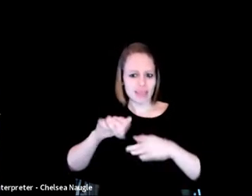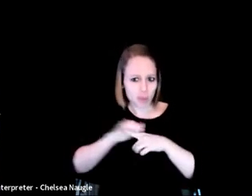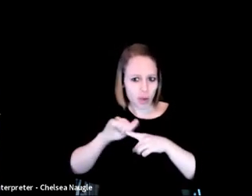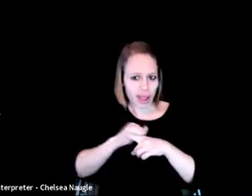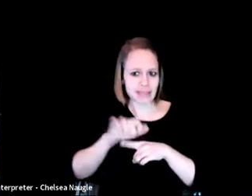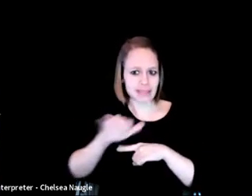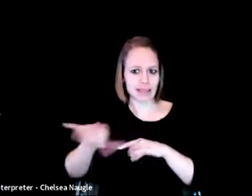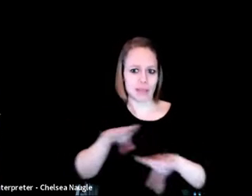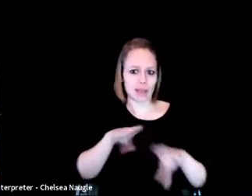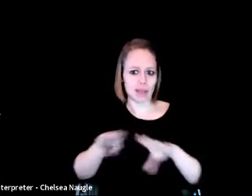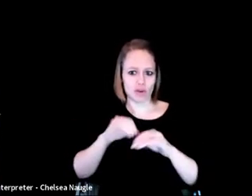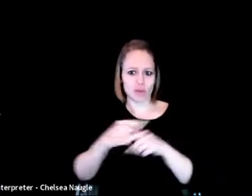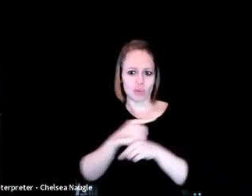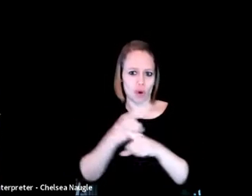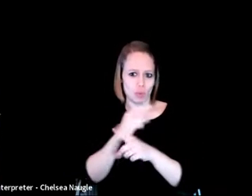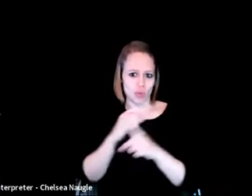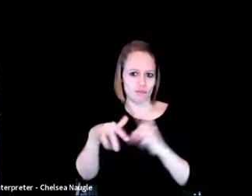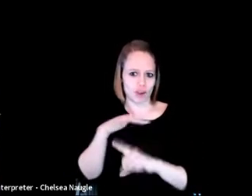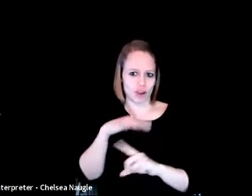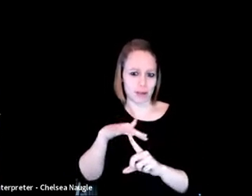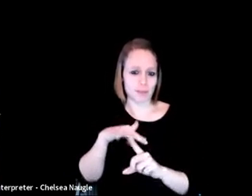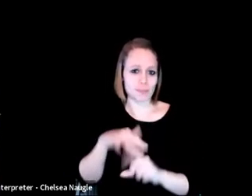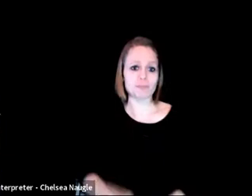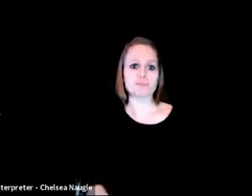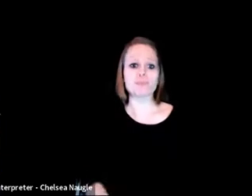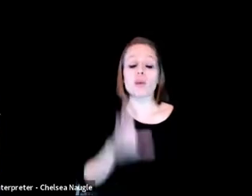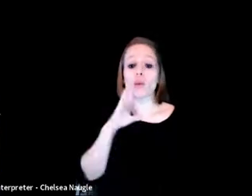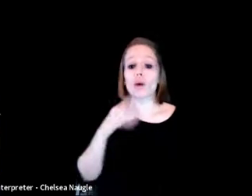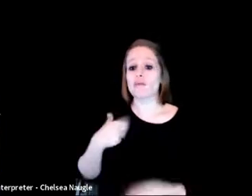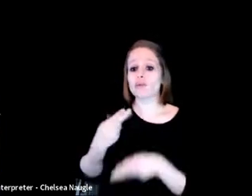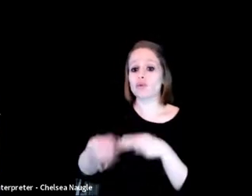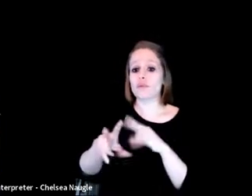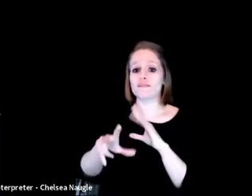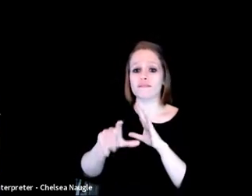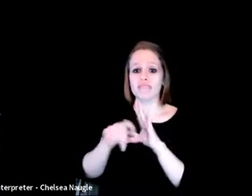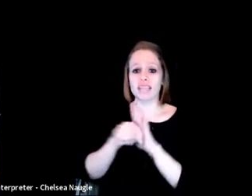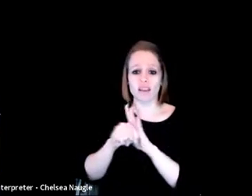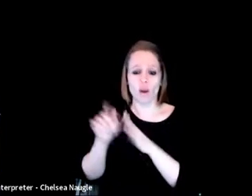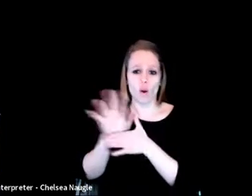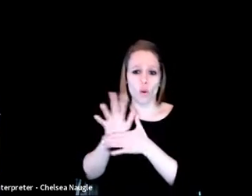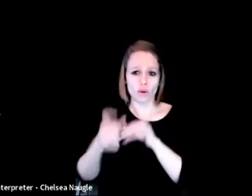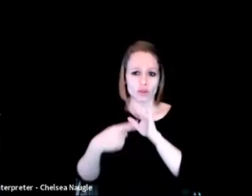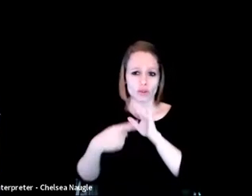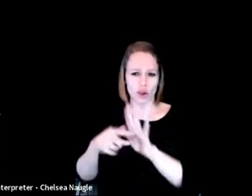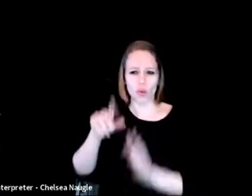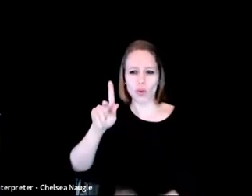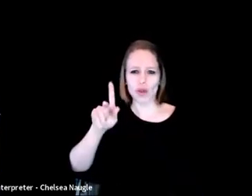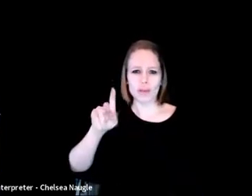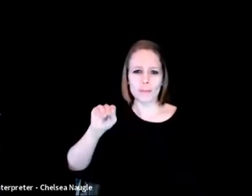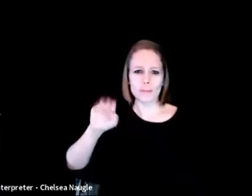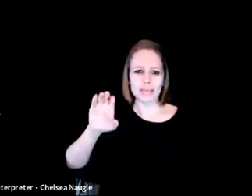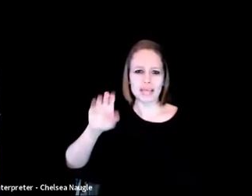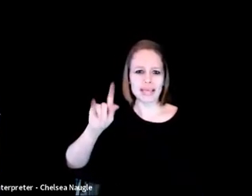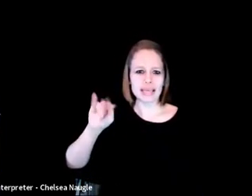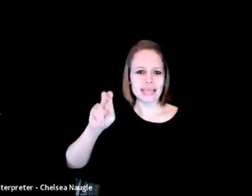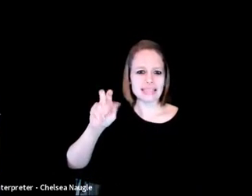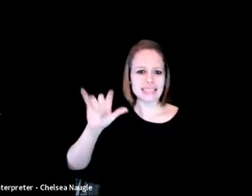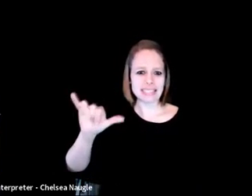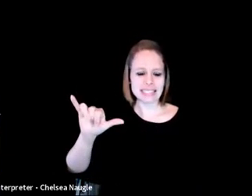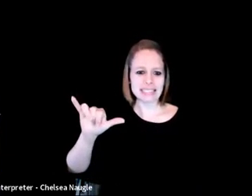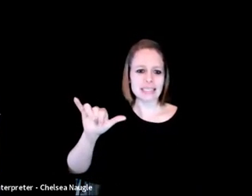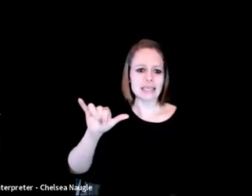I want to end with just a short video clip I'm going to show you of my friend Mackenzie here, because I think this is something too it's